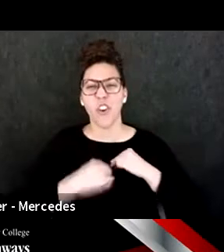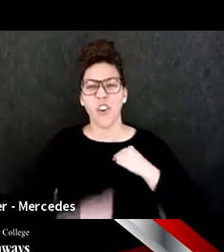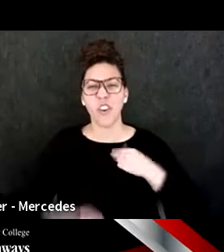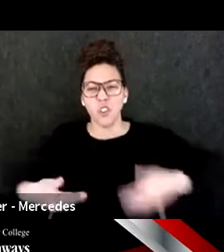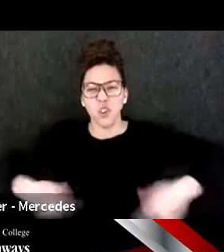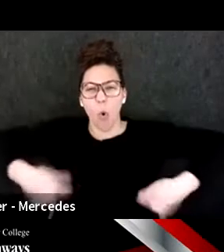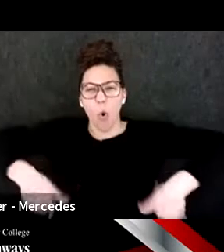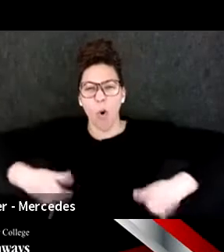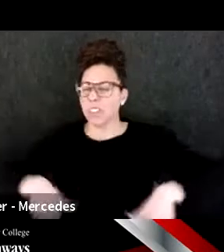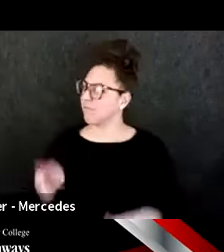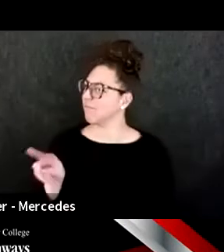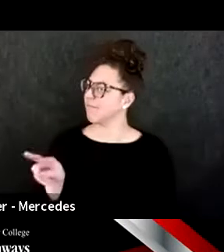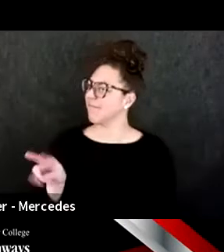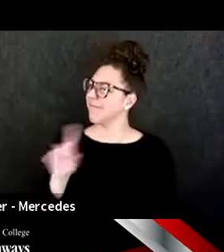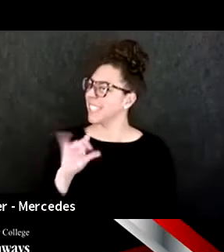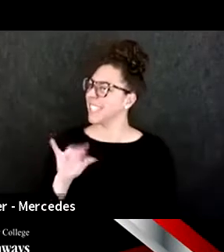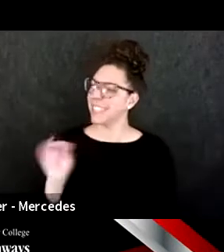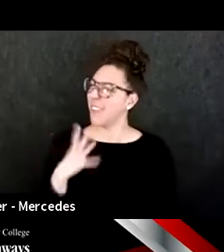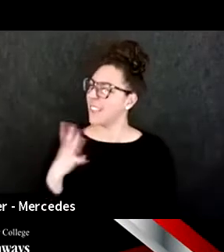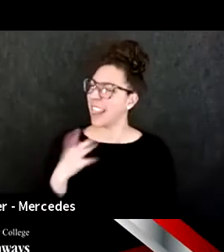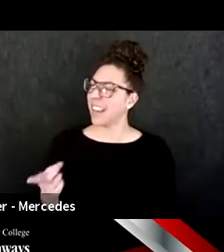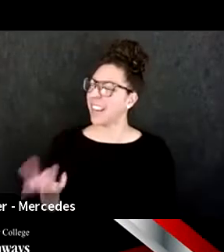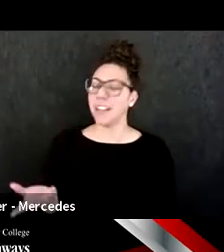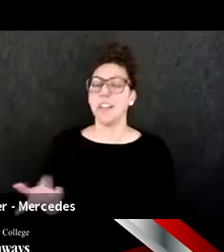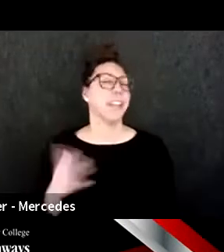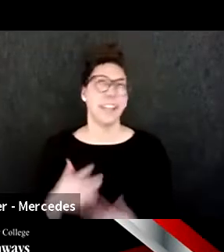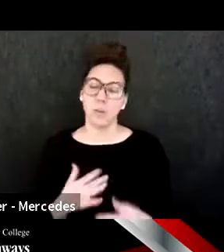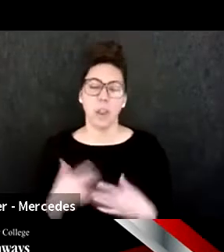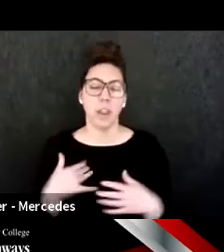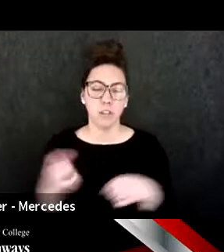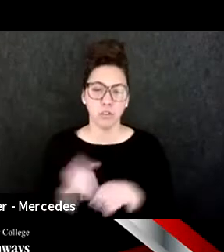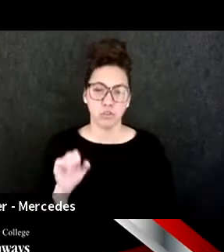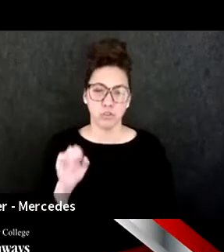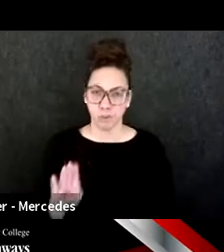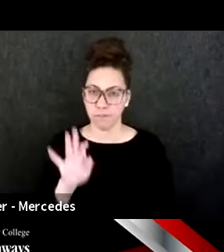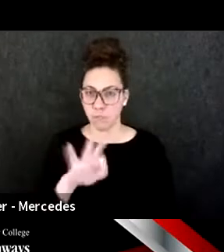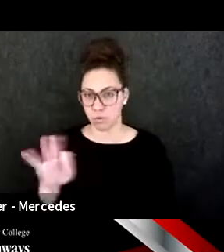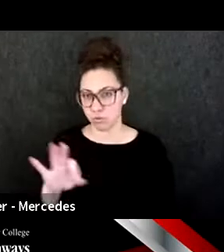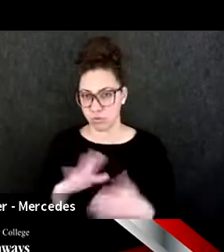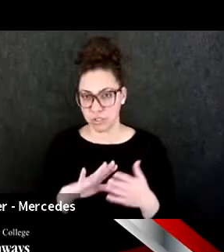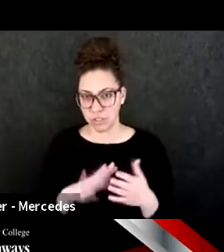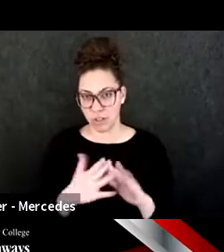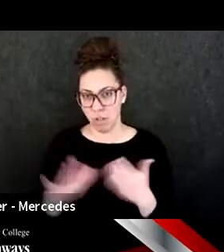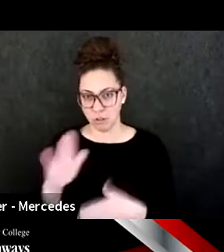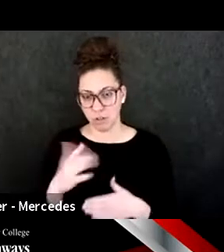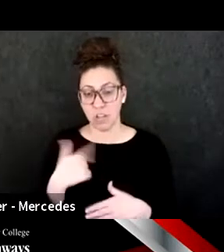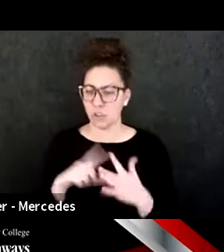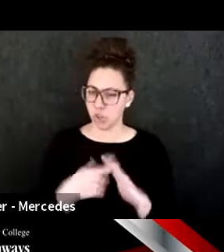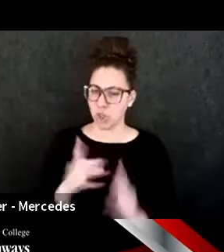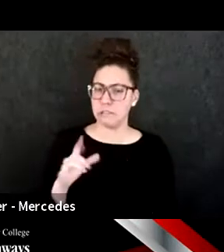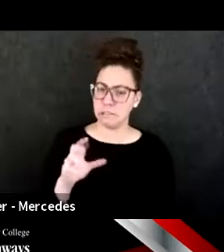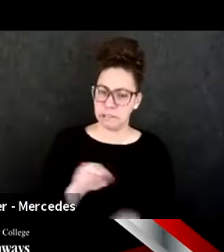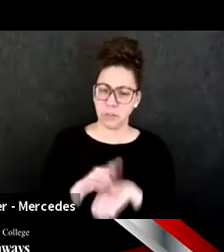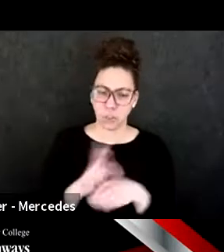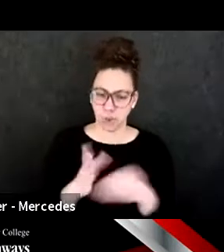Anyway, I got the job at Fresno City College, and I started off as a dean of counseling services, and I was there for about